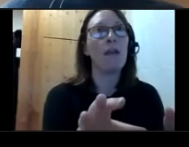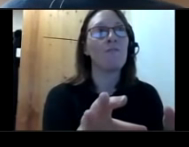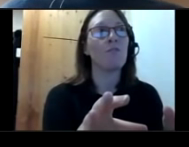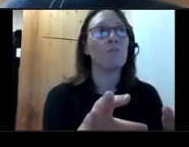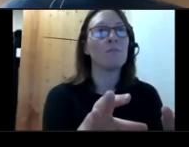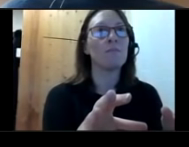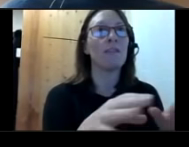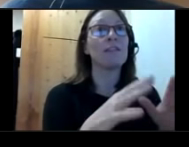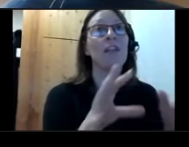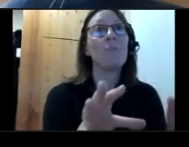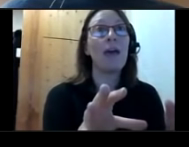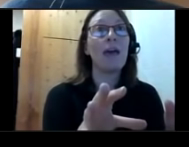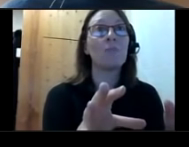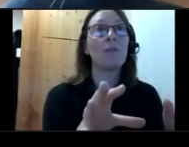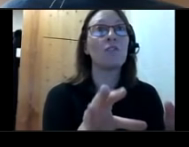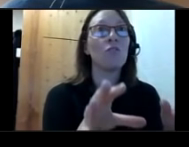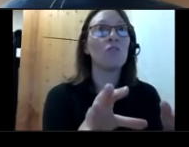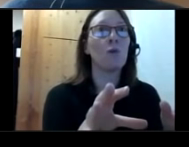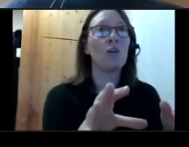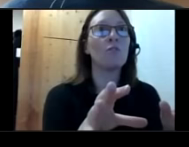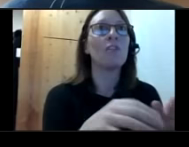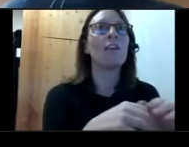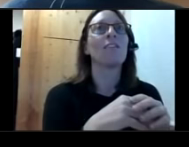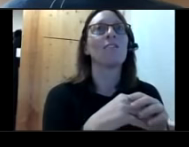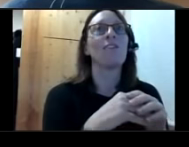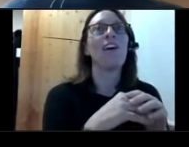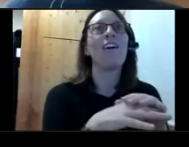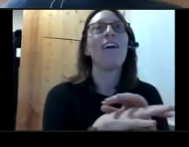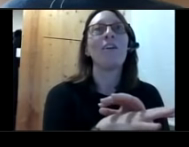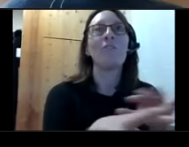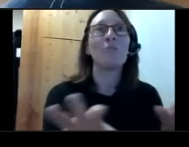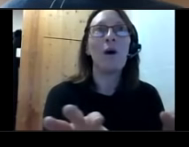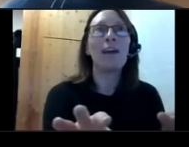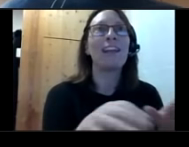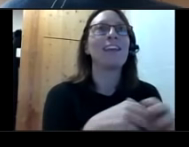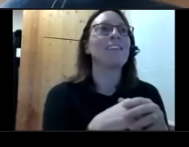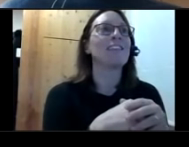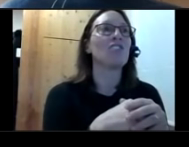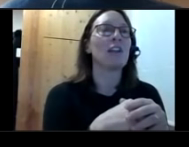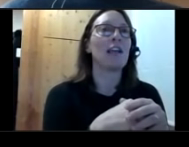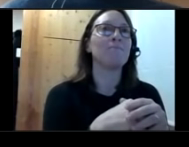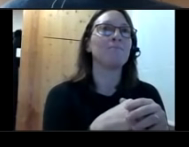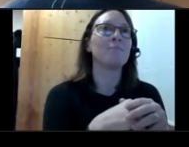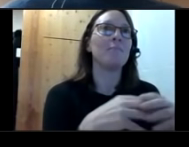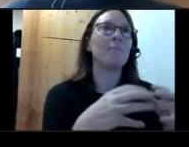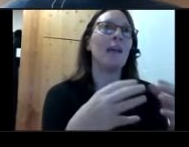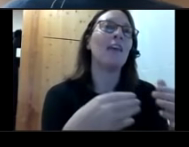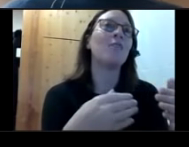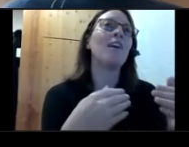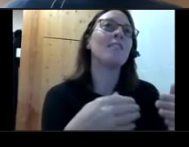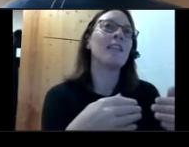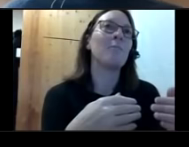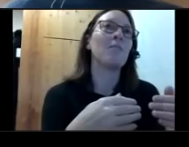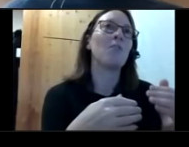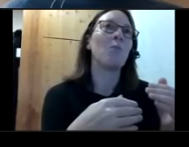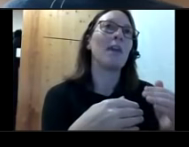all platforms. They're developed by experts across the world, so they are used widely internationally. And they